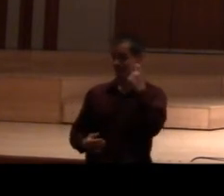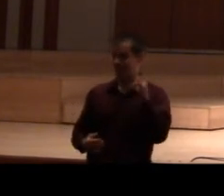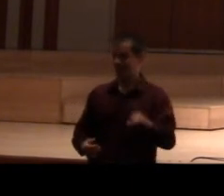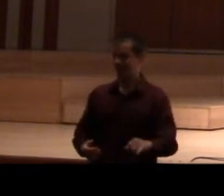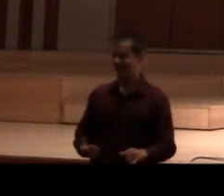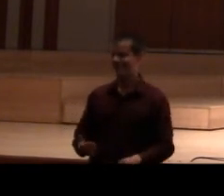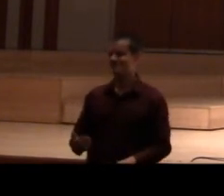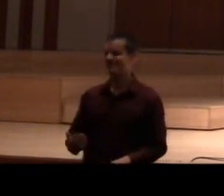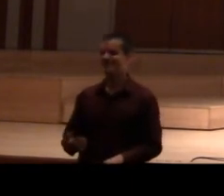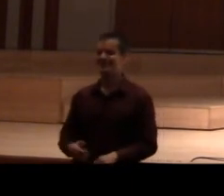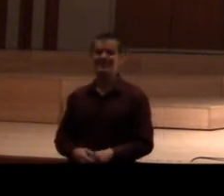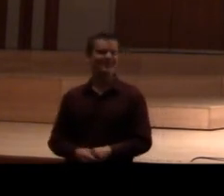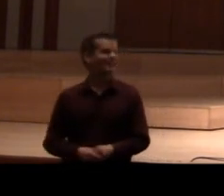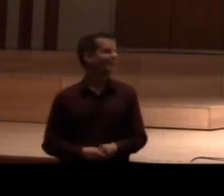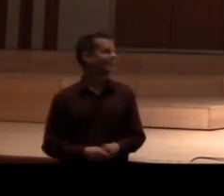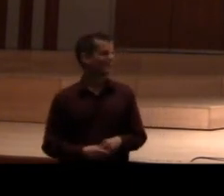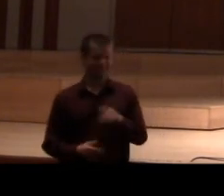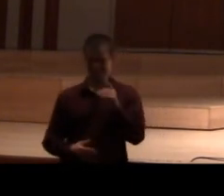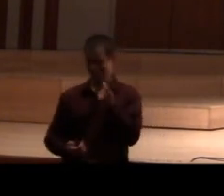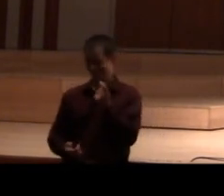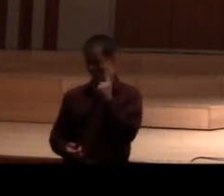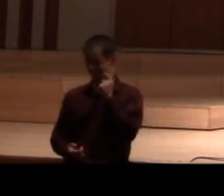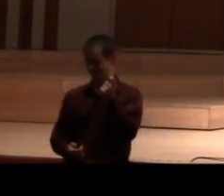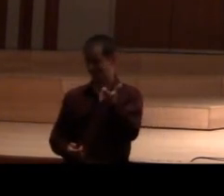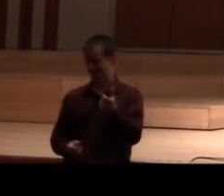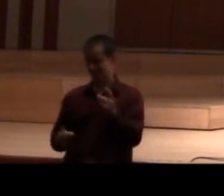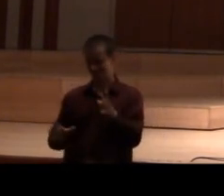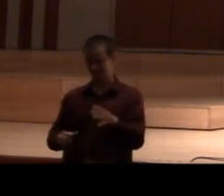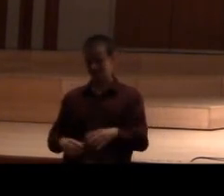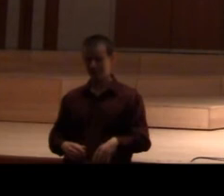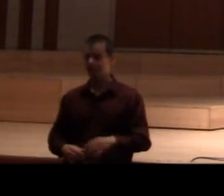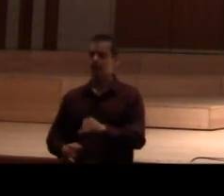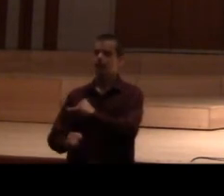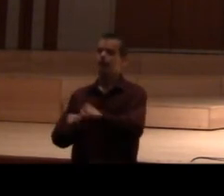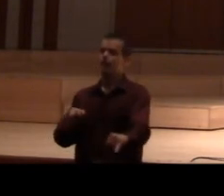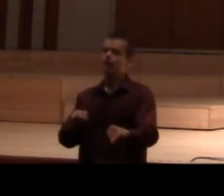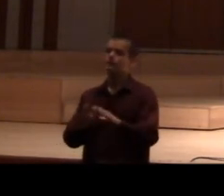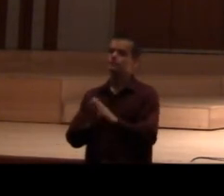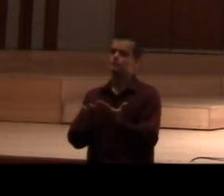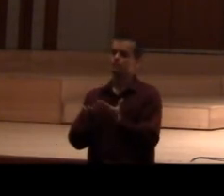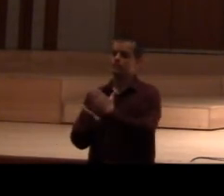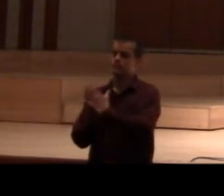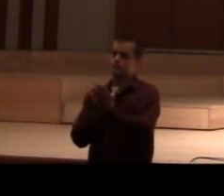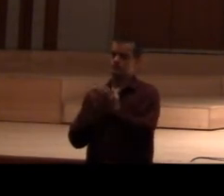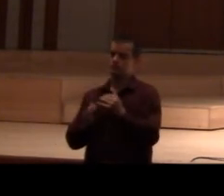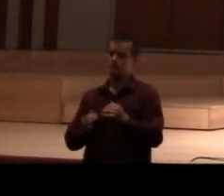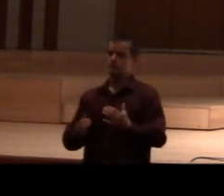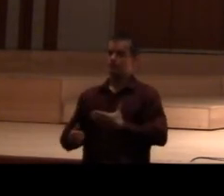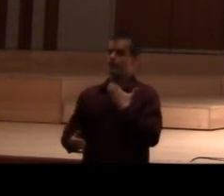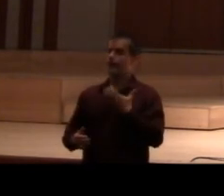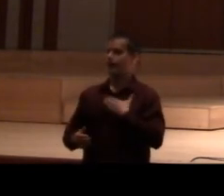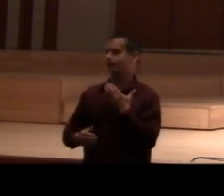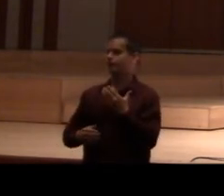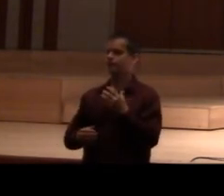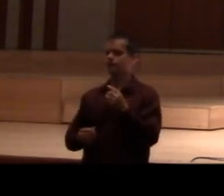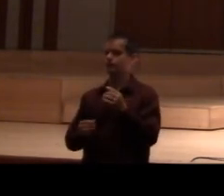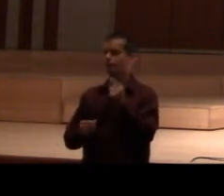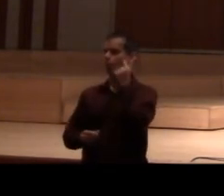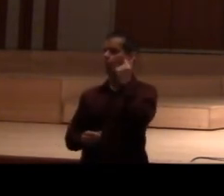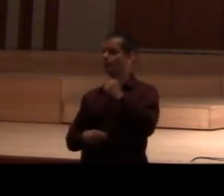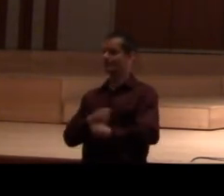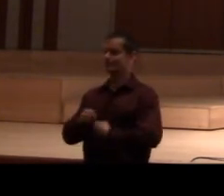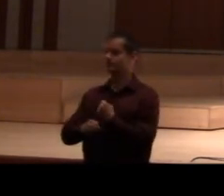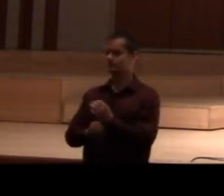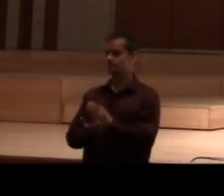Actually, this is starting to sound terrible. But in the last book in the series, These Happy Golden Years, maybe some of you have read it if you were really